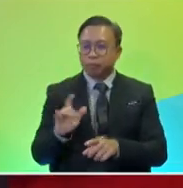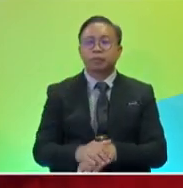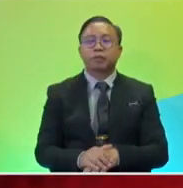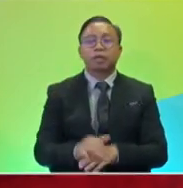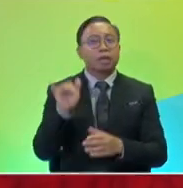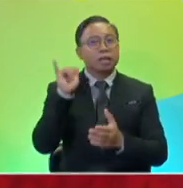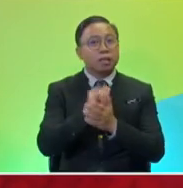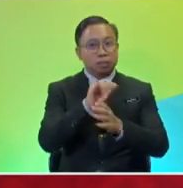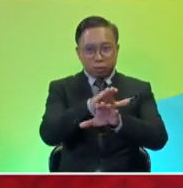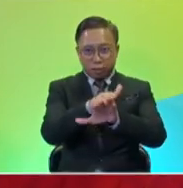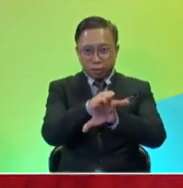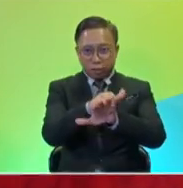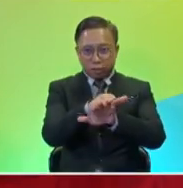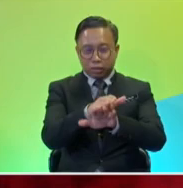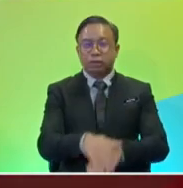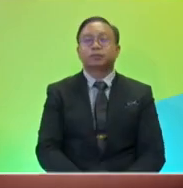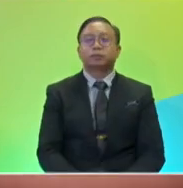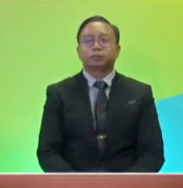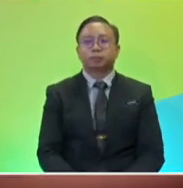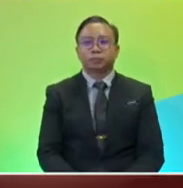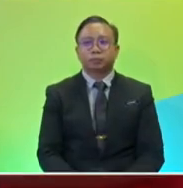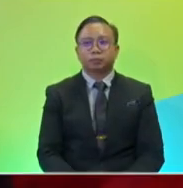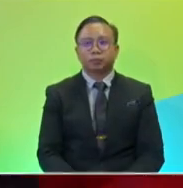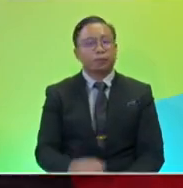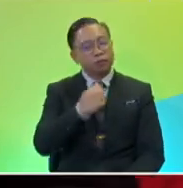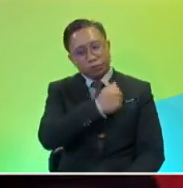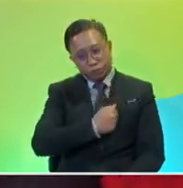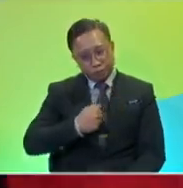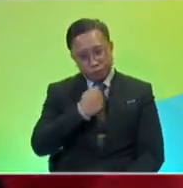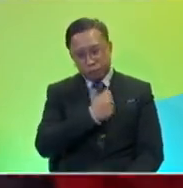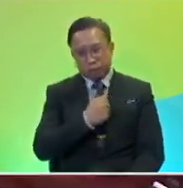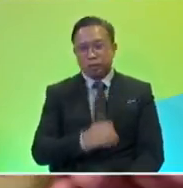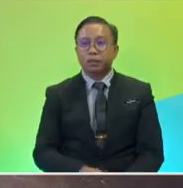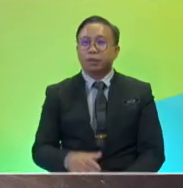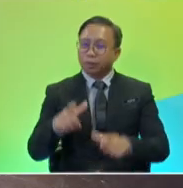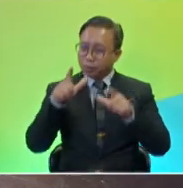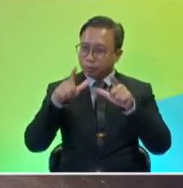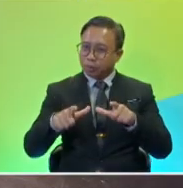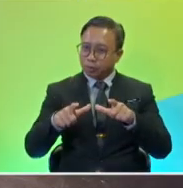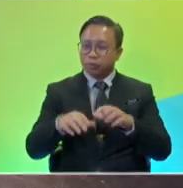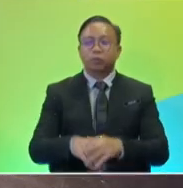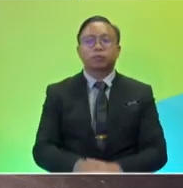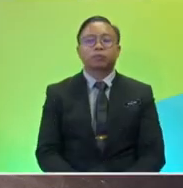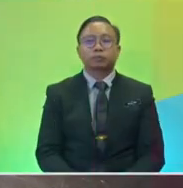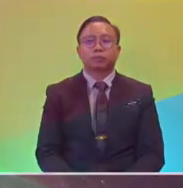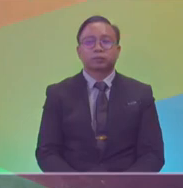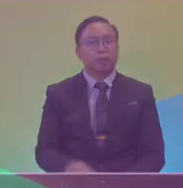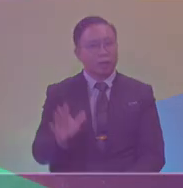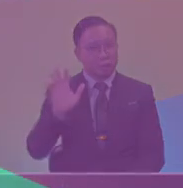it's a turtle. Oh my goodness. Hi. Sorry. Okay, I'll put you back. Okay.